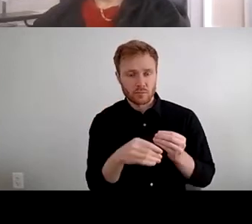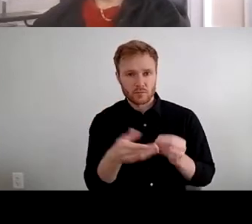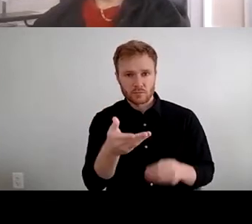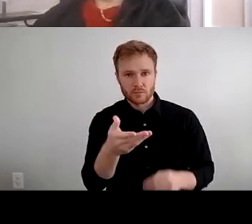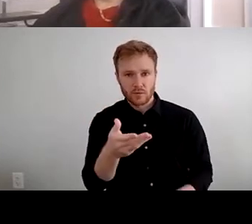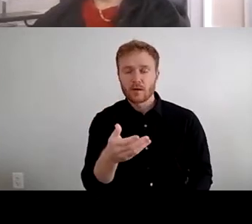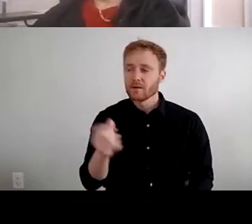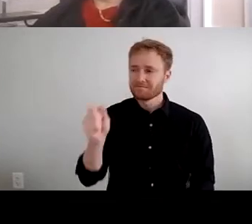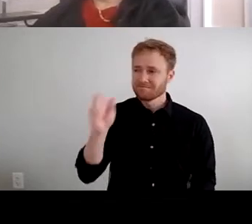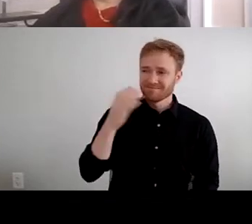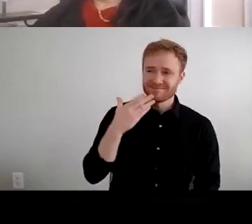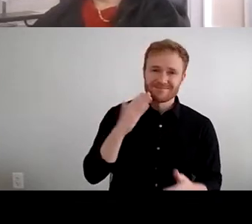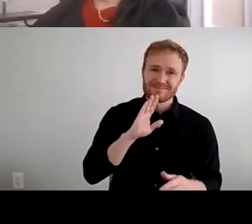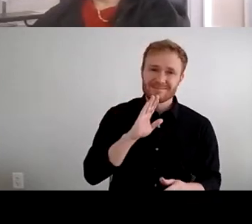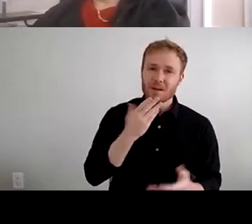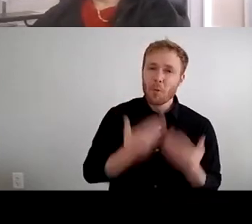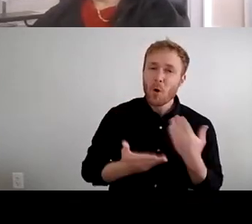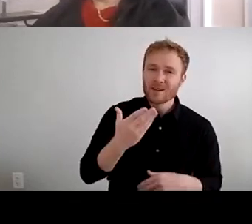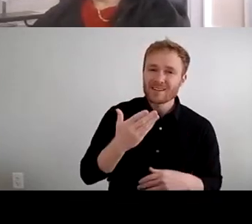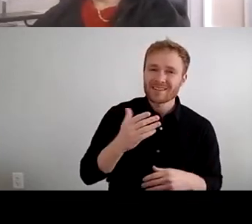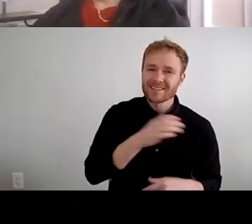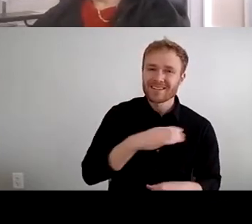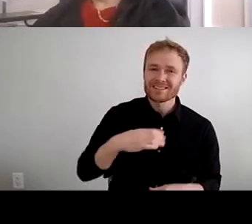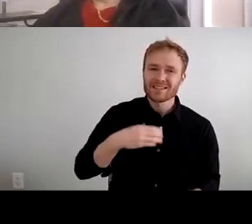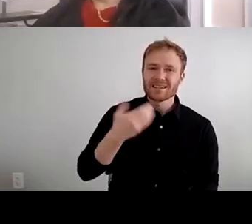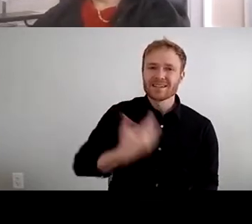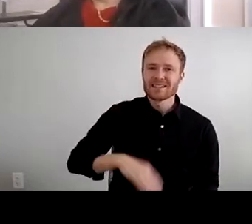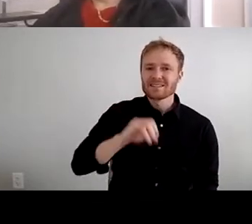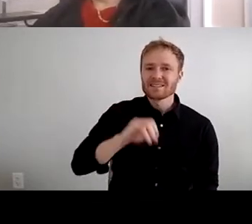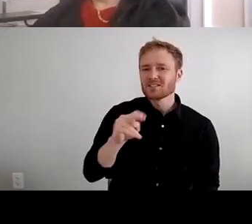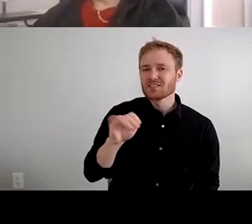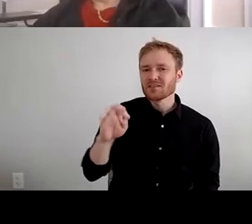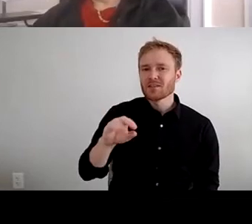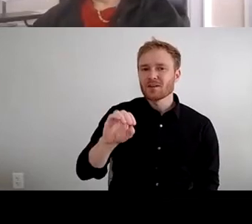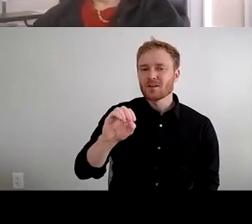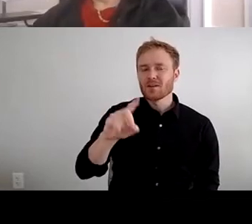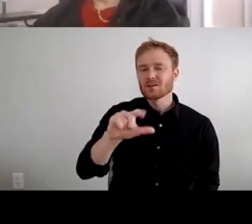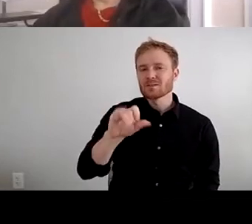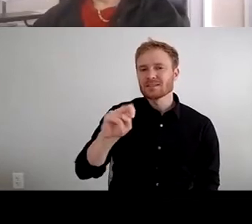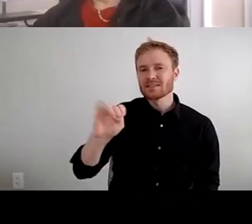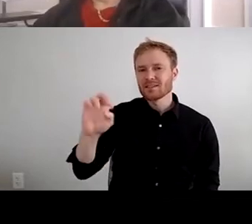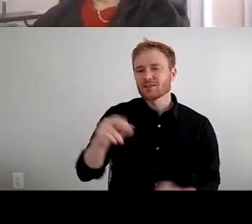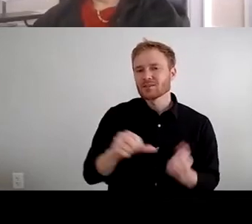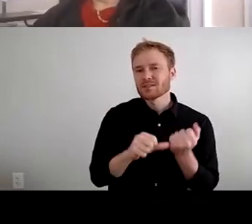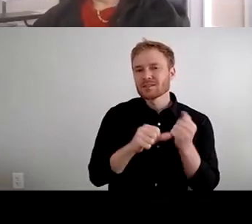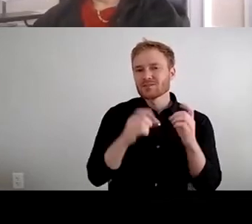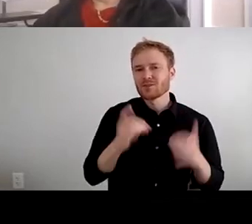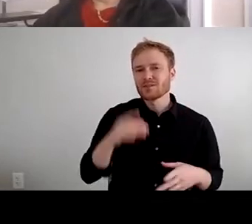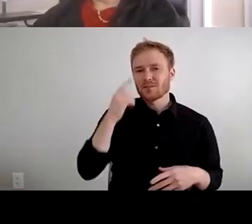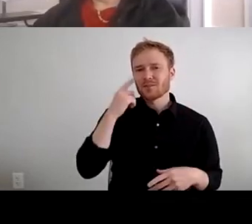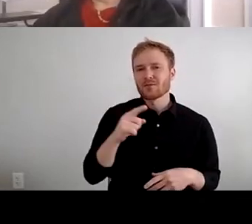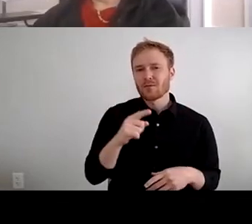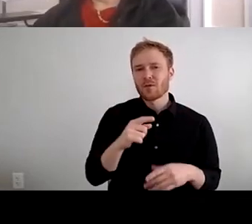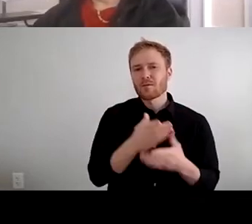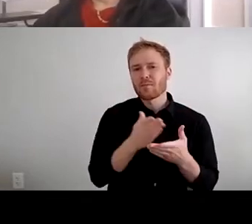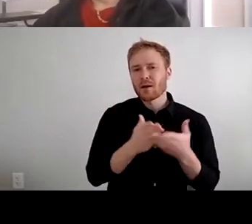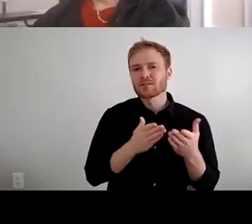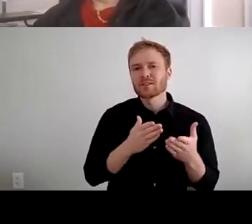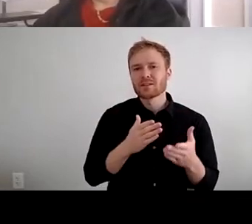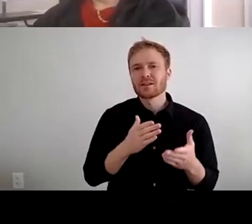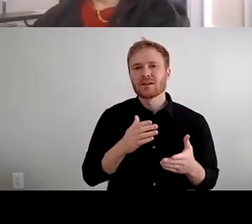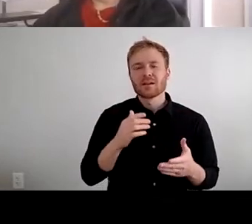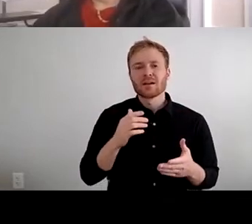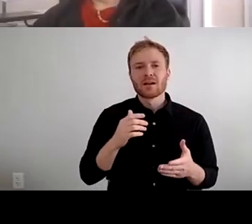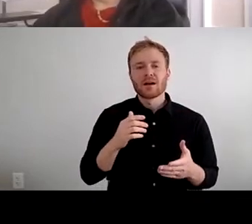morning, Council. Jennifer Olzinger, Assistant Director, Office of Management and Budget and Procurement Manager for the city. I'd like to